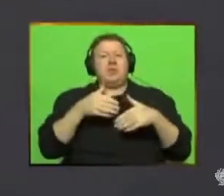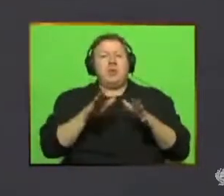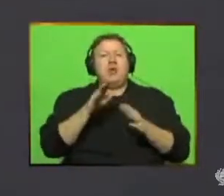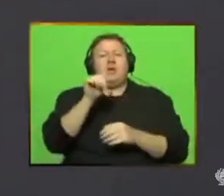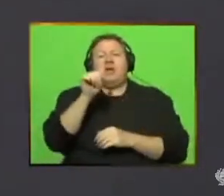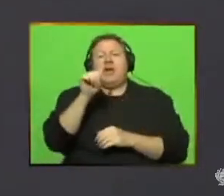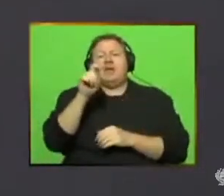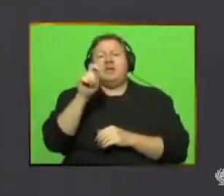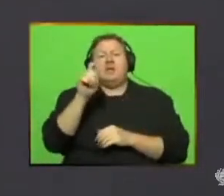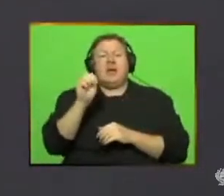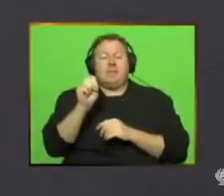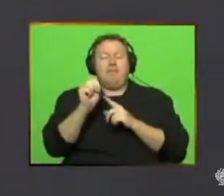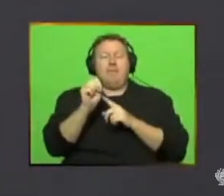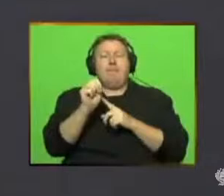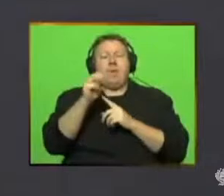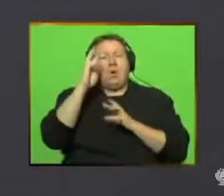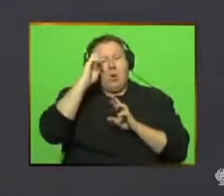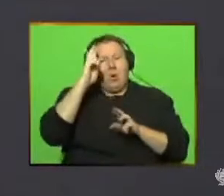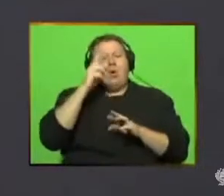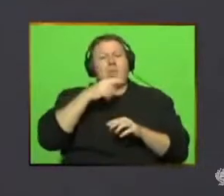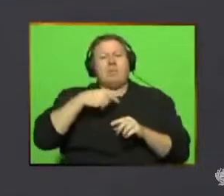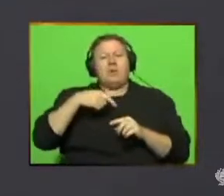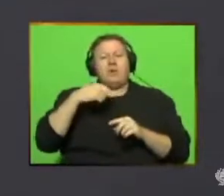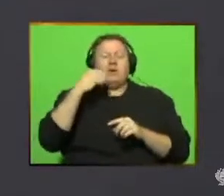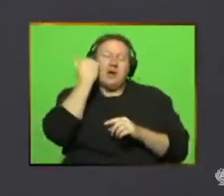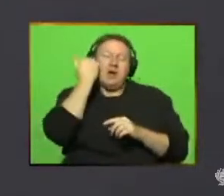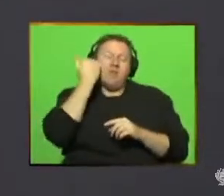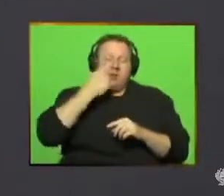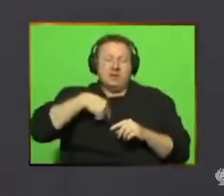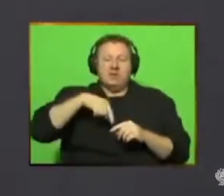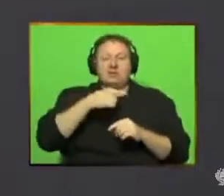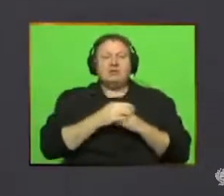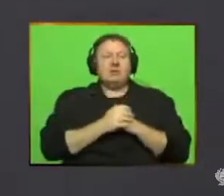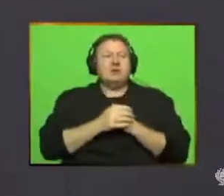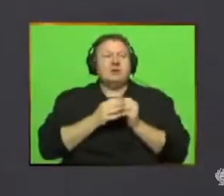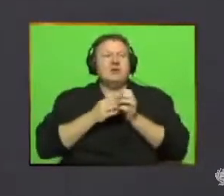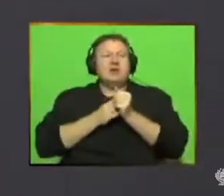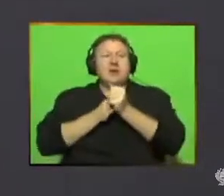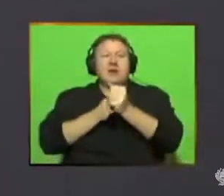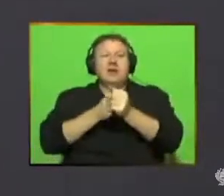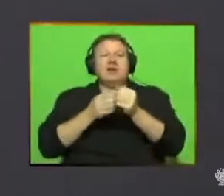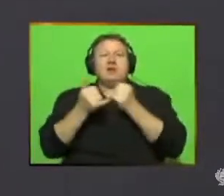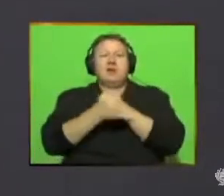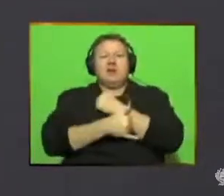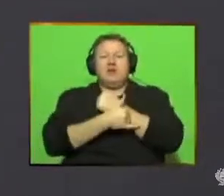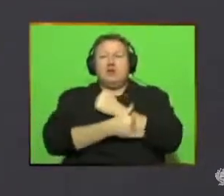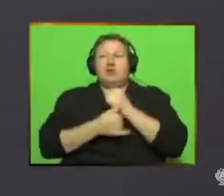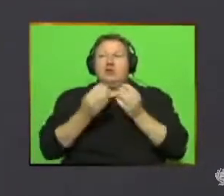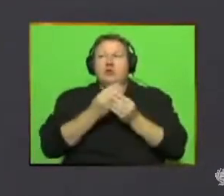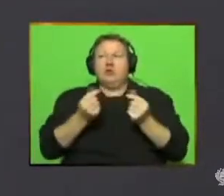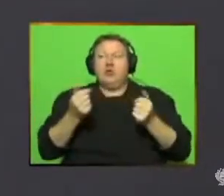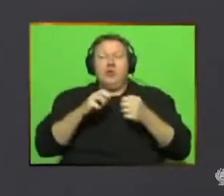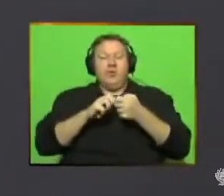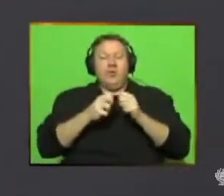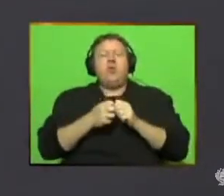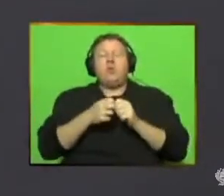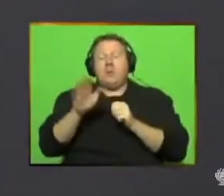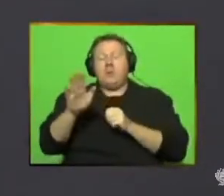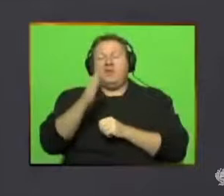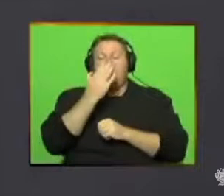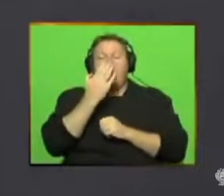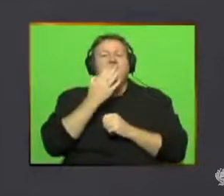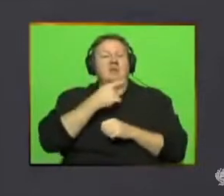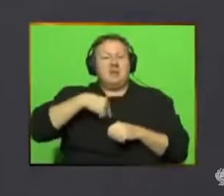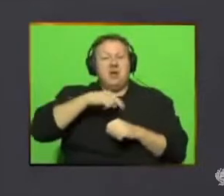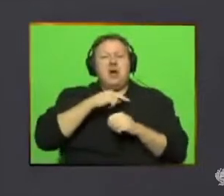ATM, we hope that this government will indeed lead this country towards the resolution of all of the problems that are faced by